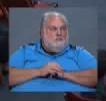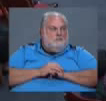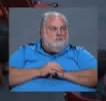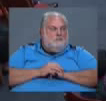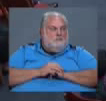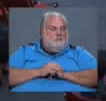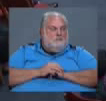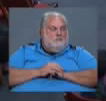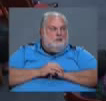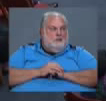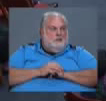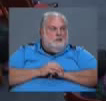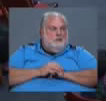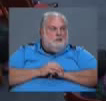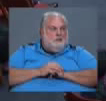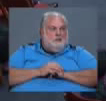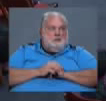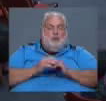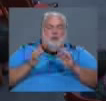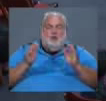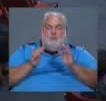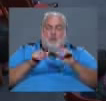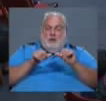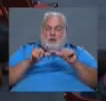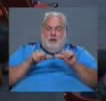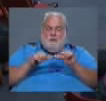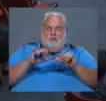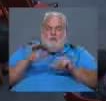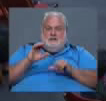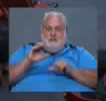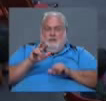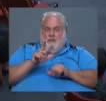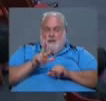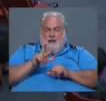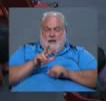There's small areas of even C3 in there.